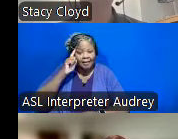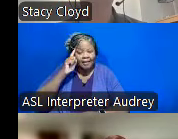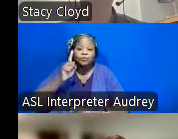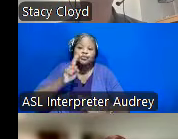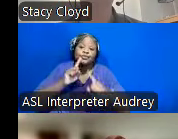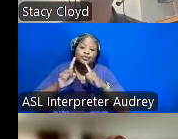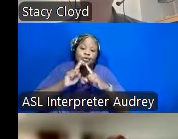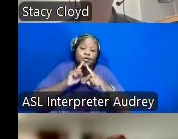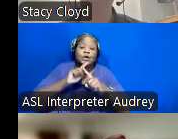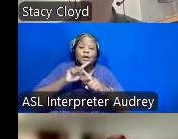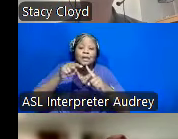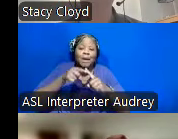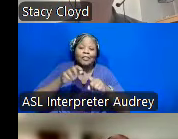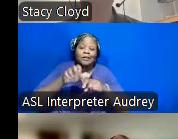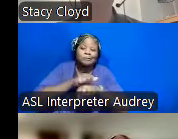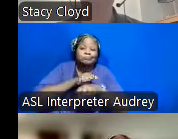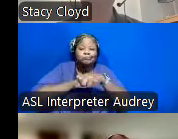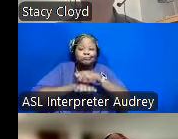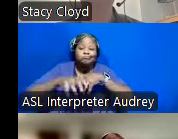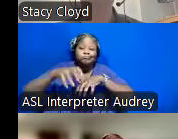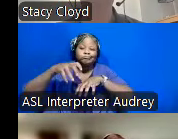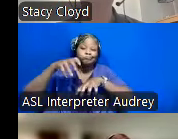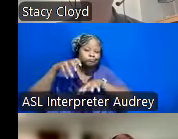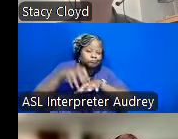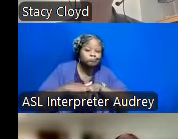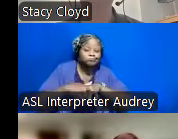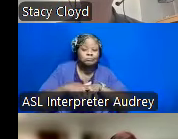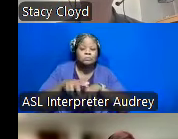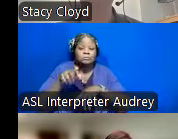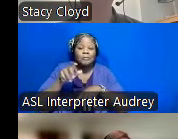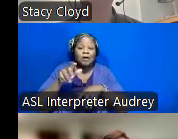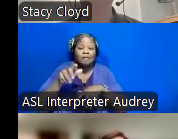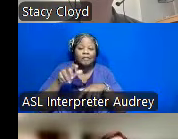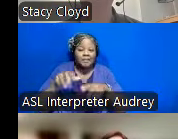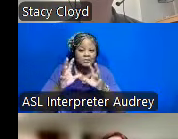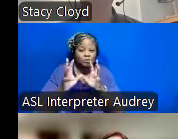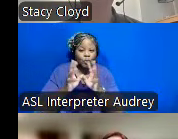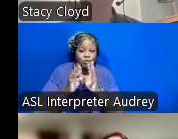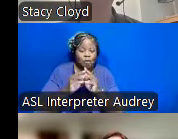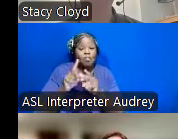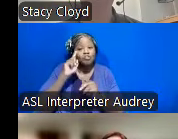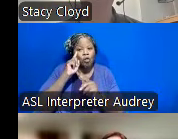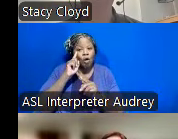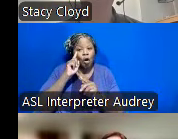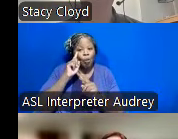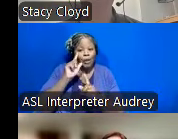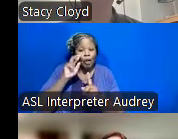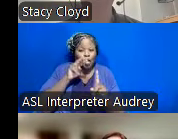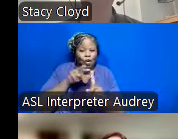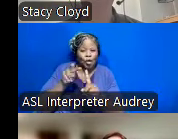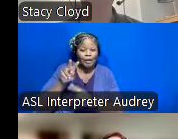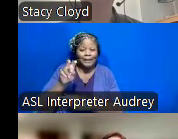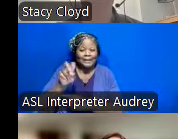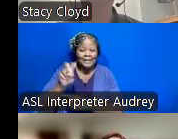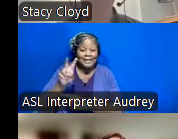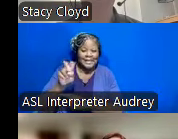the nitty-gritty for this webinar, I thought it would be helpful for us to turn to Eve as somebody who